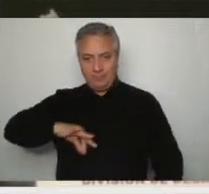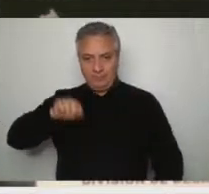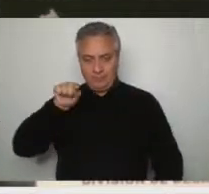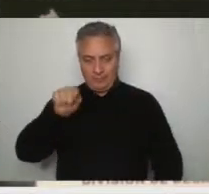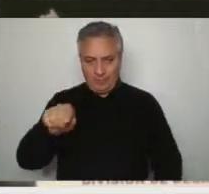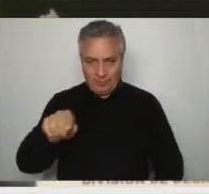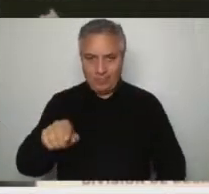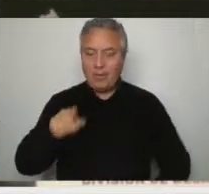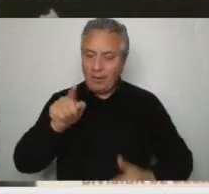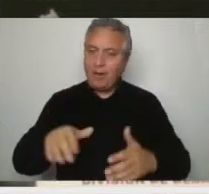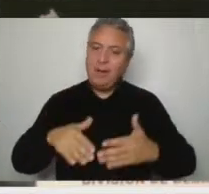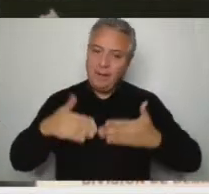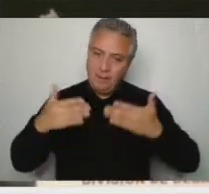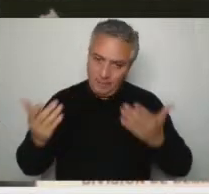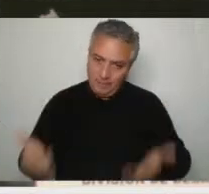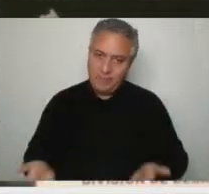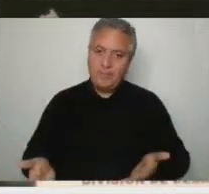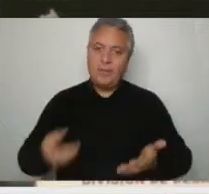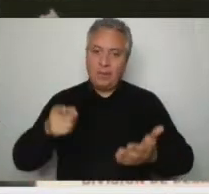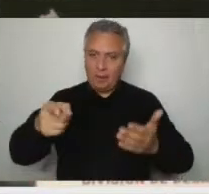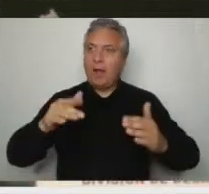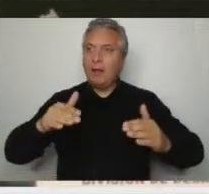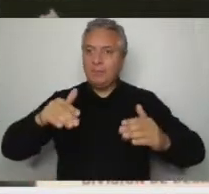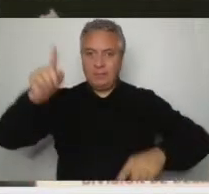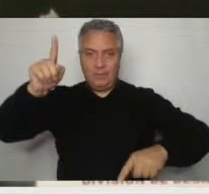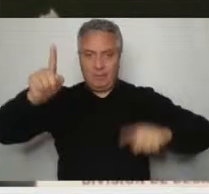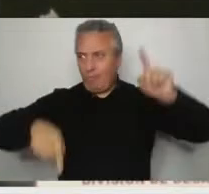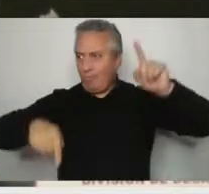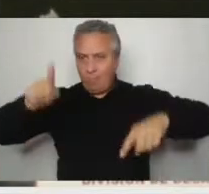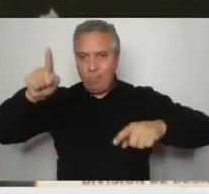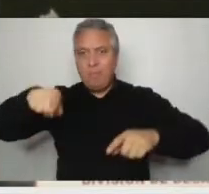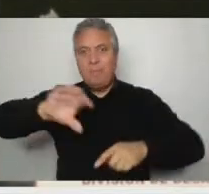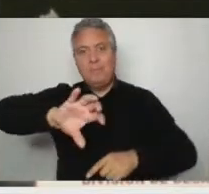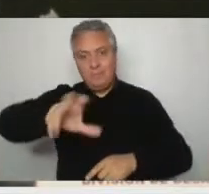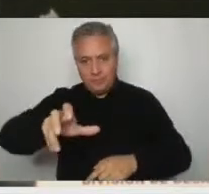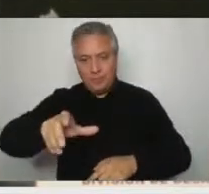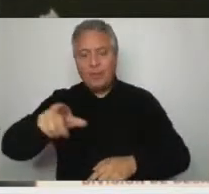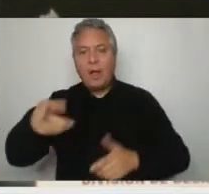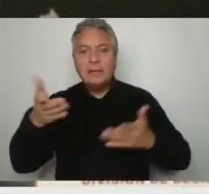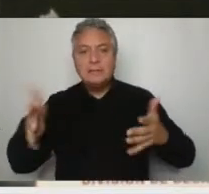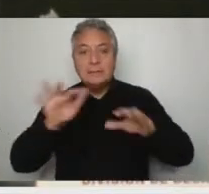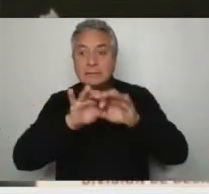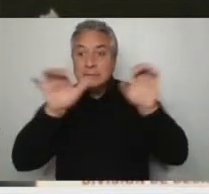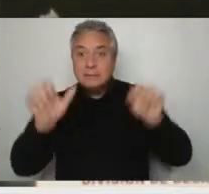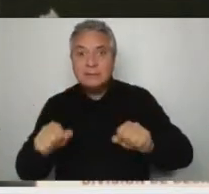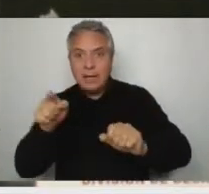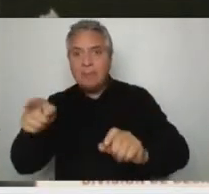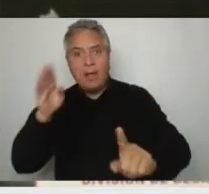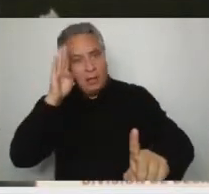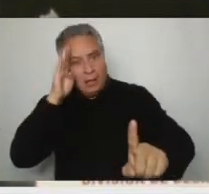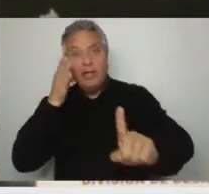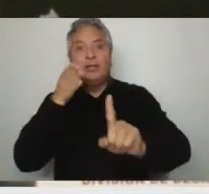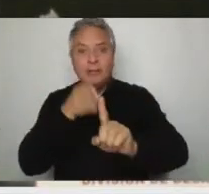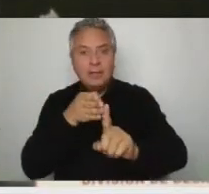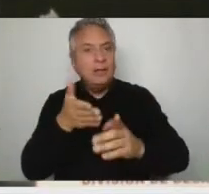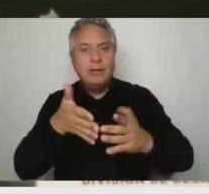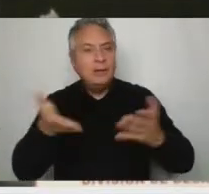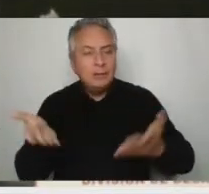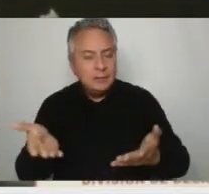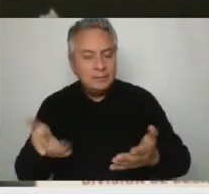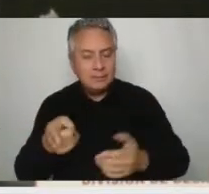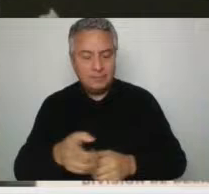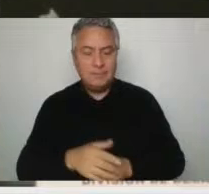systems. In order to address the high level of qualities, and this is crucial to